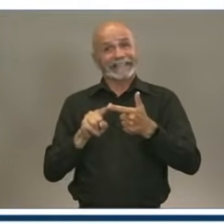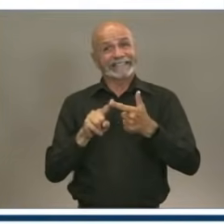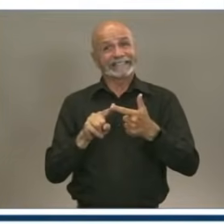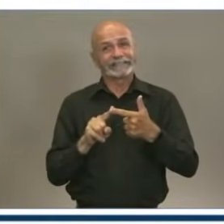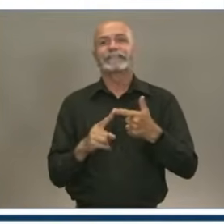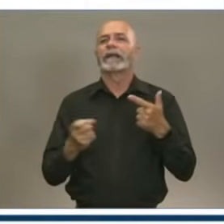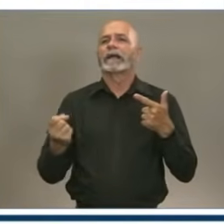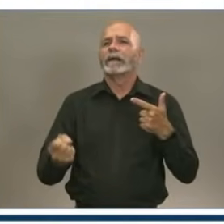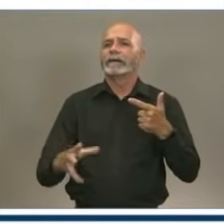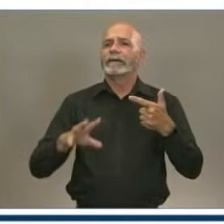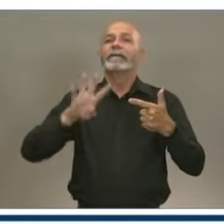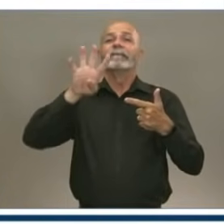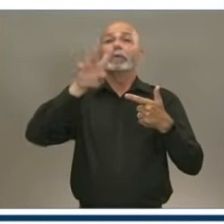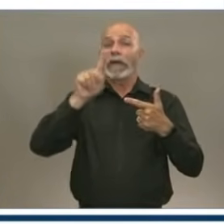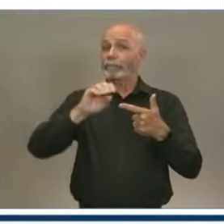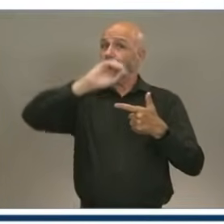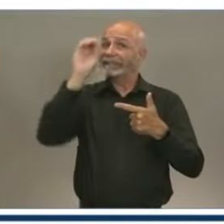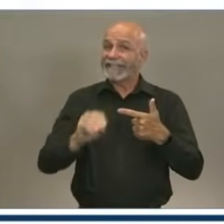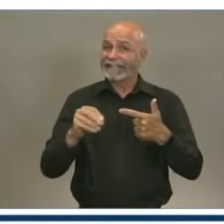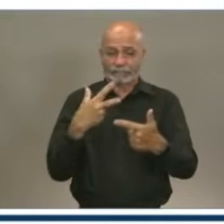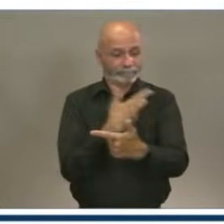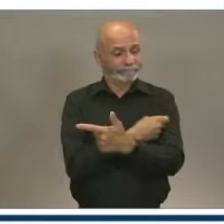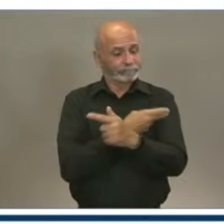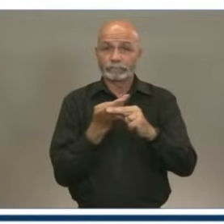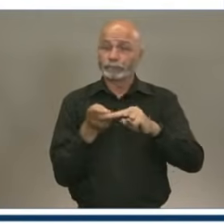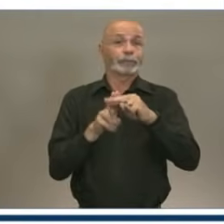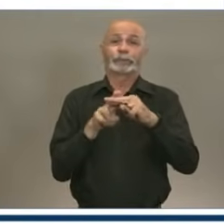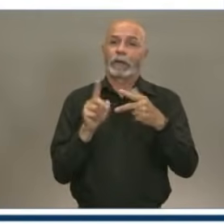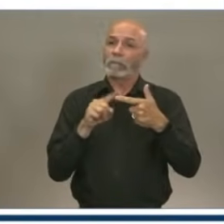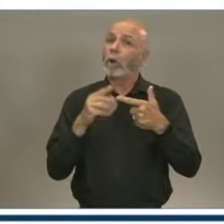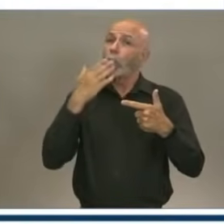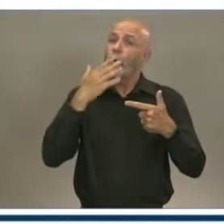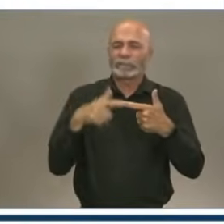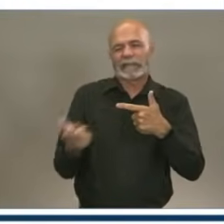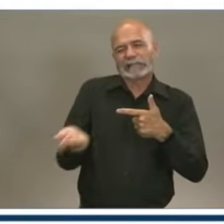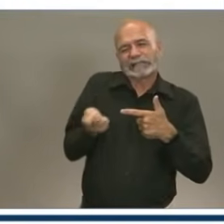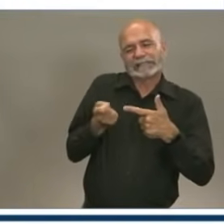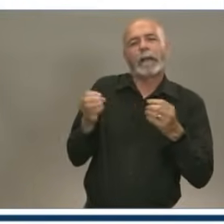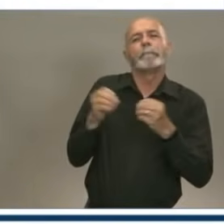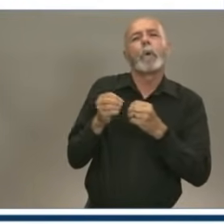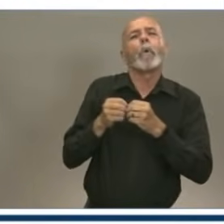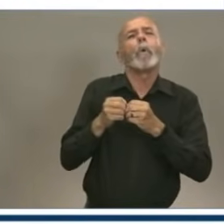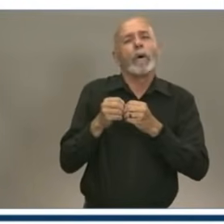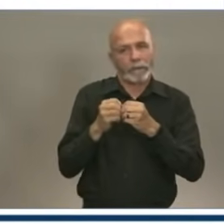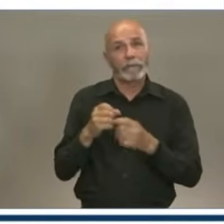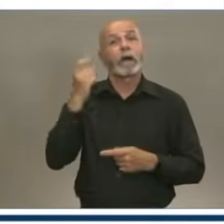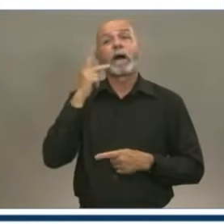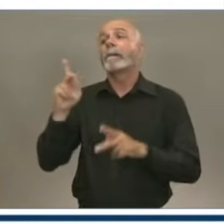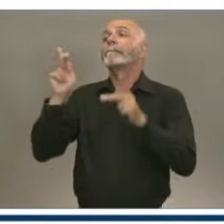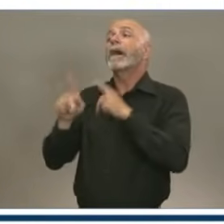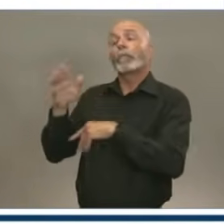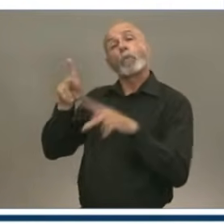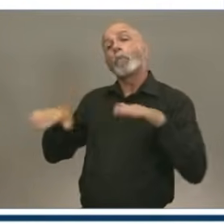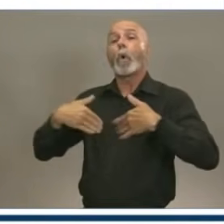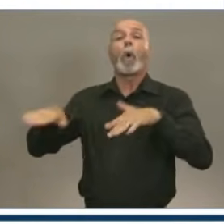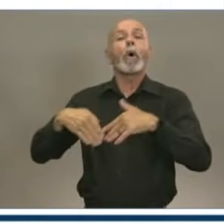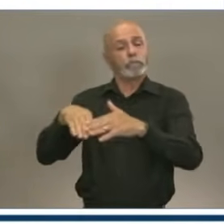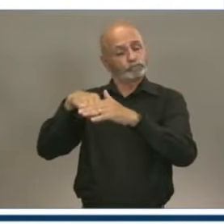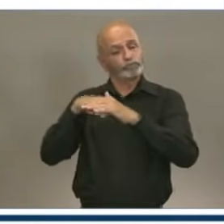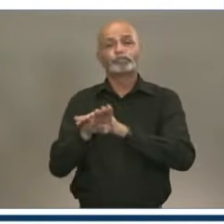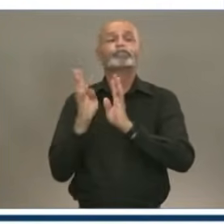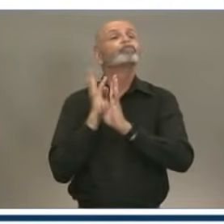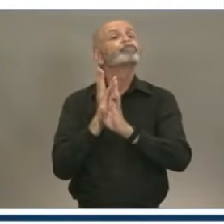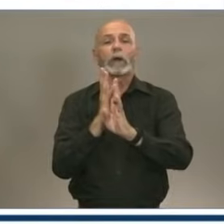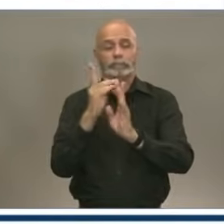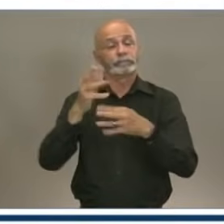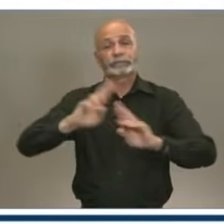we're not there yet. We still have a way to go. Our walk-in clinics are proving to be successful. We're opening a number of our community clinics